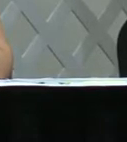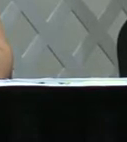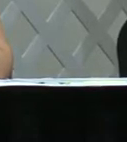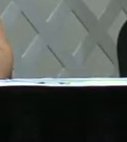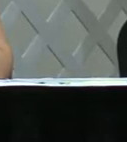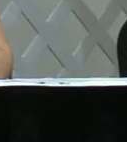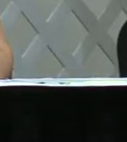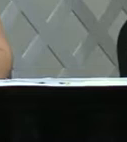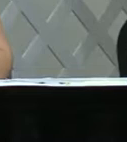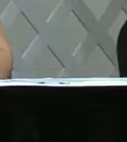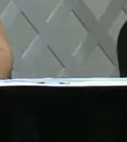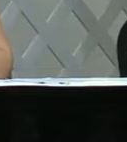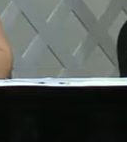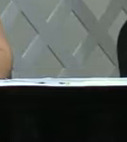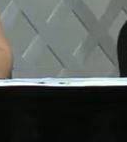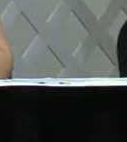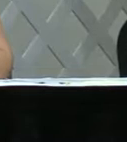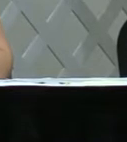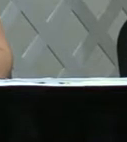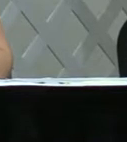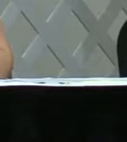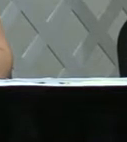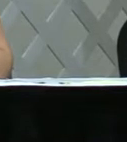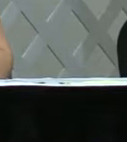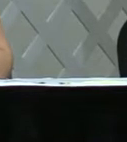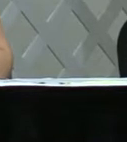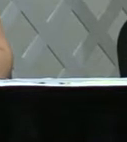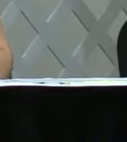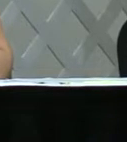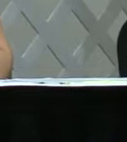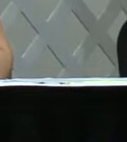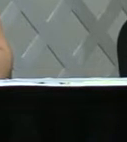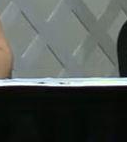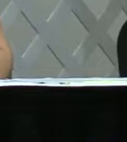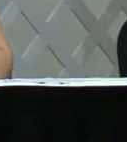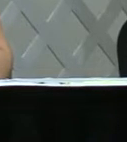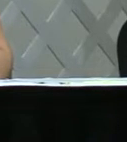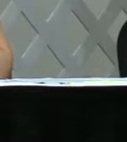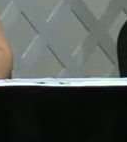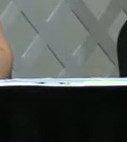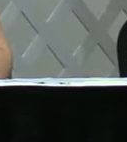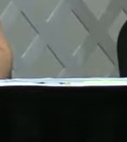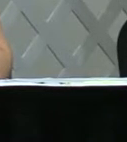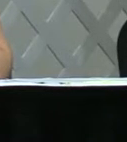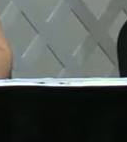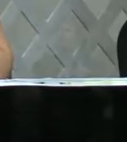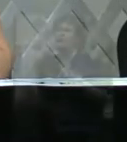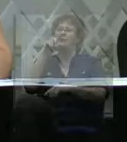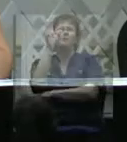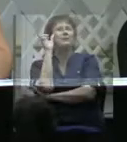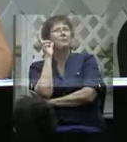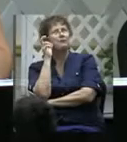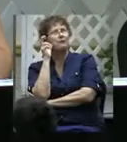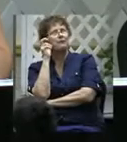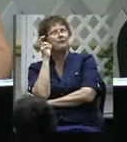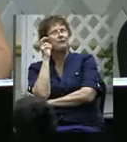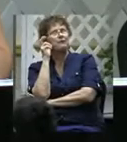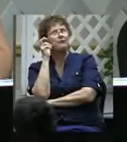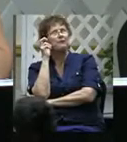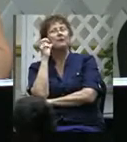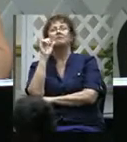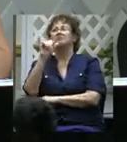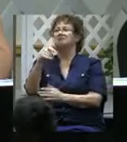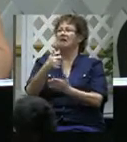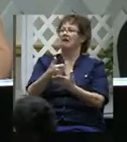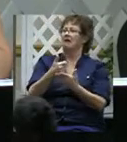communicate that there would be a forum or town hall meeting or something where they can hear information that will be very